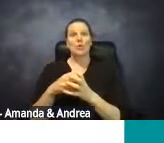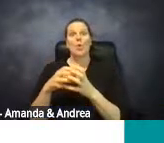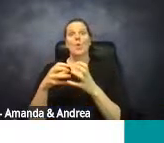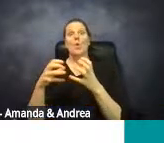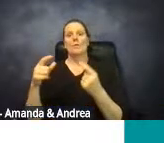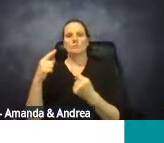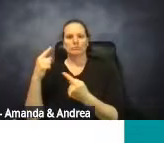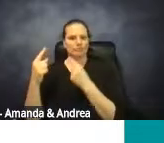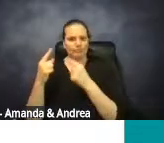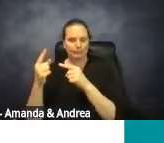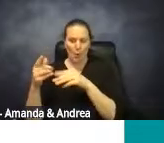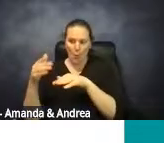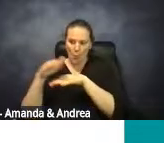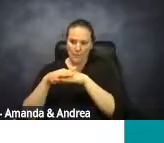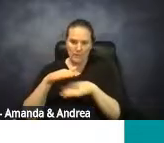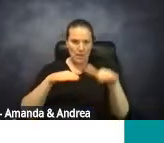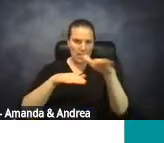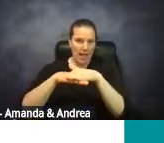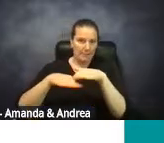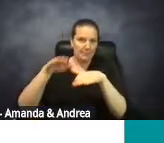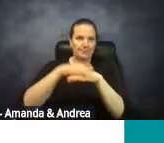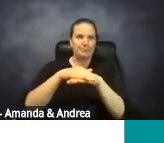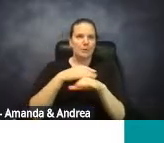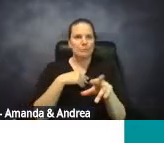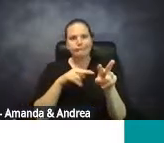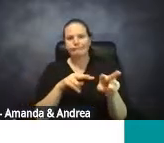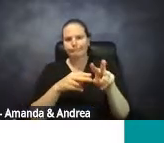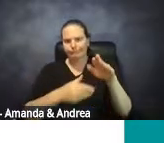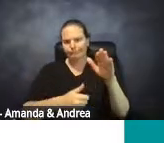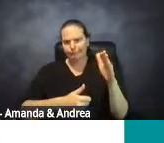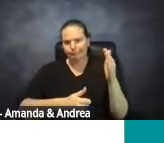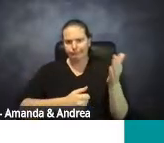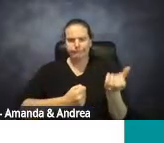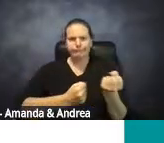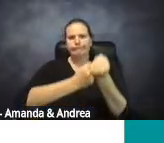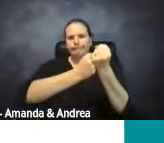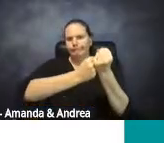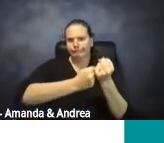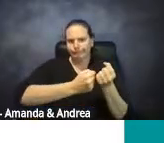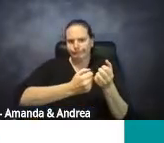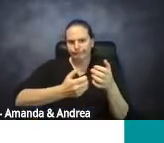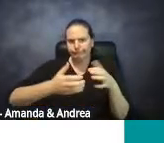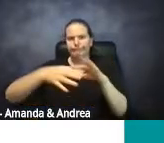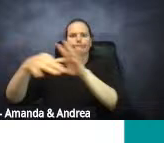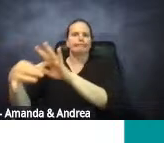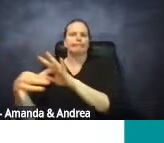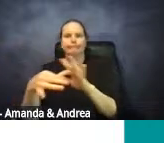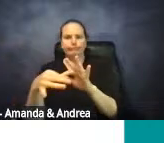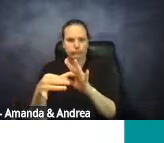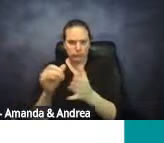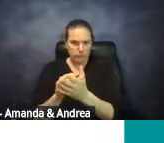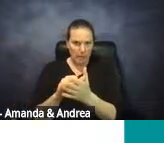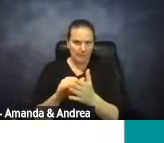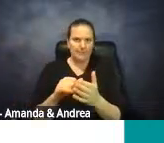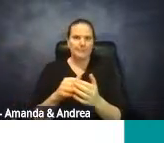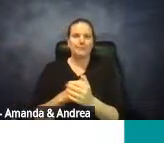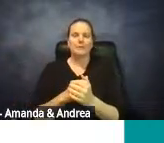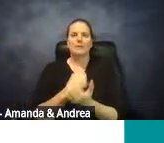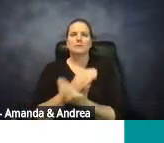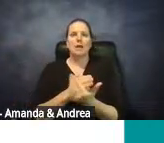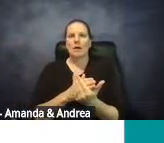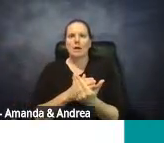considerable overlap, we are seeking to leverage that intersection. So some of the ways that, or some of the things that